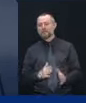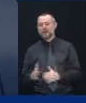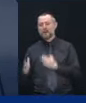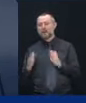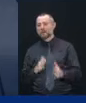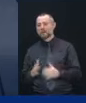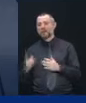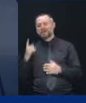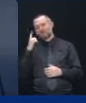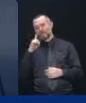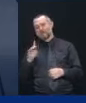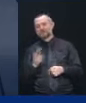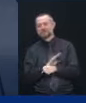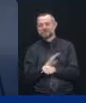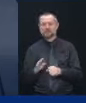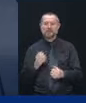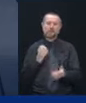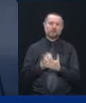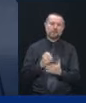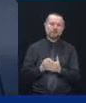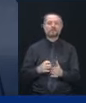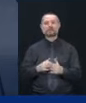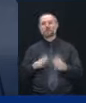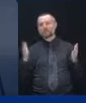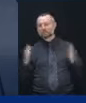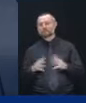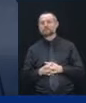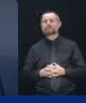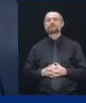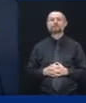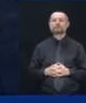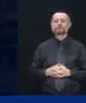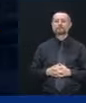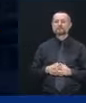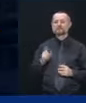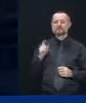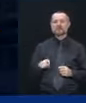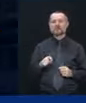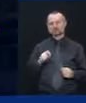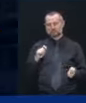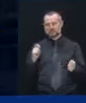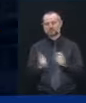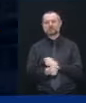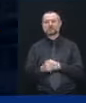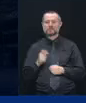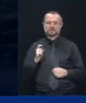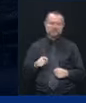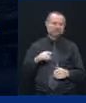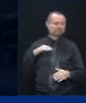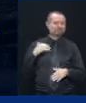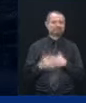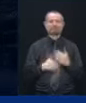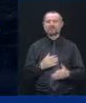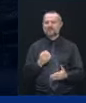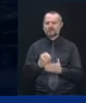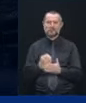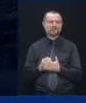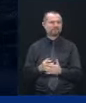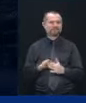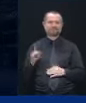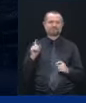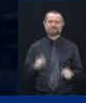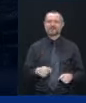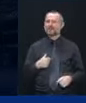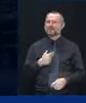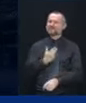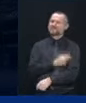economy. You have to rebuild and renew this economy. Yes, the vaccine is a light